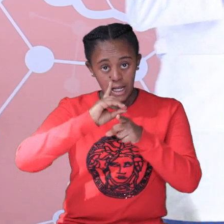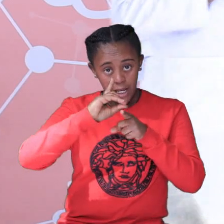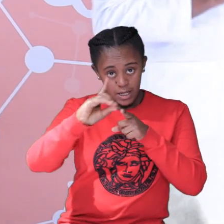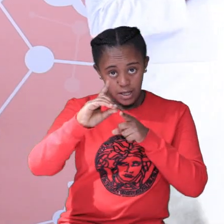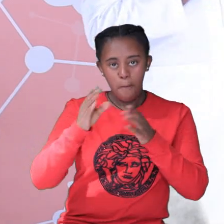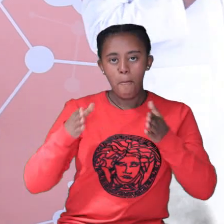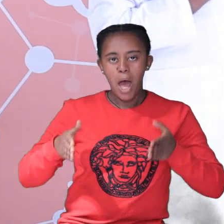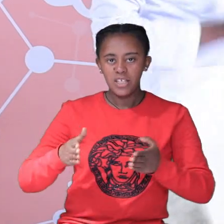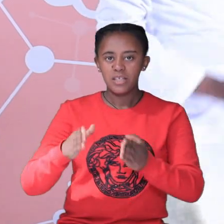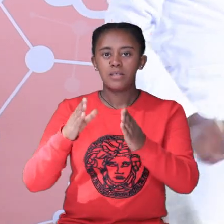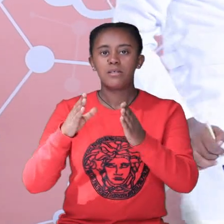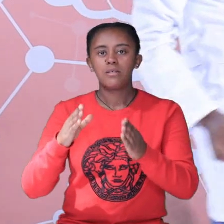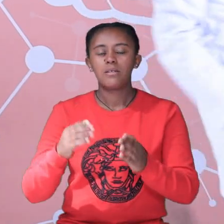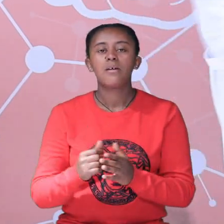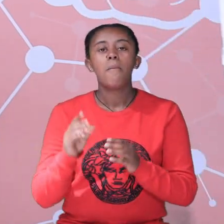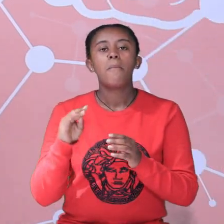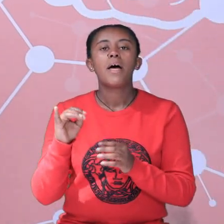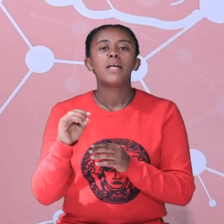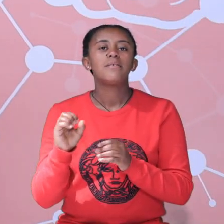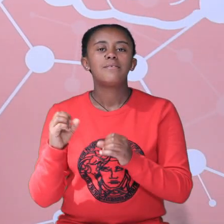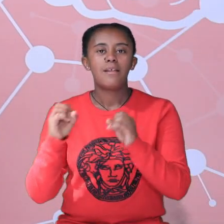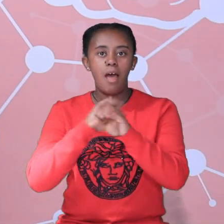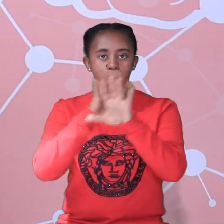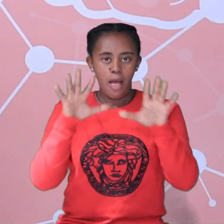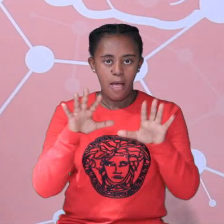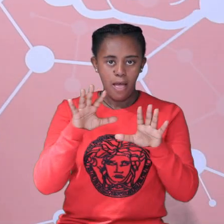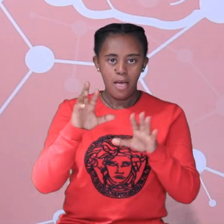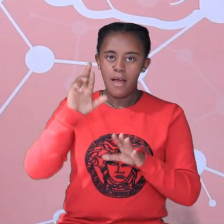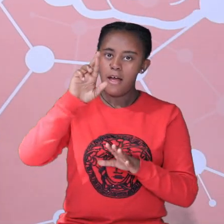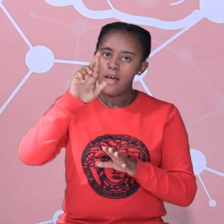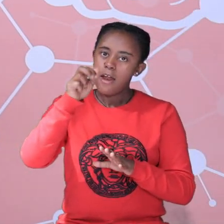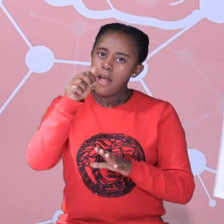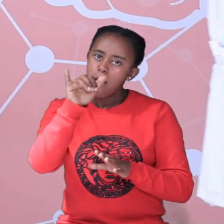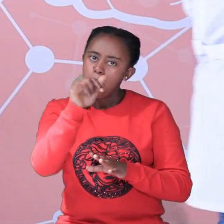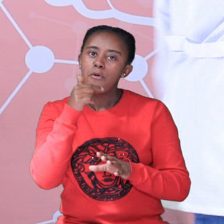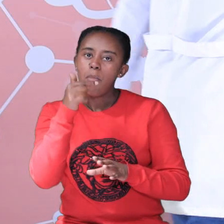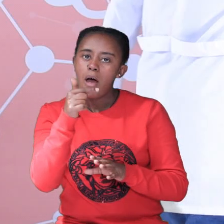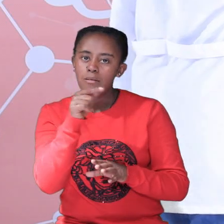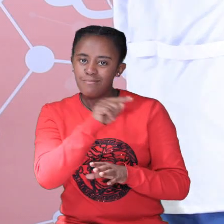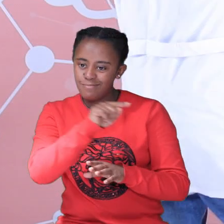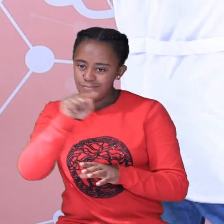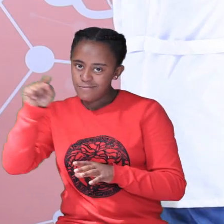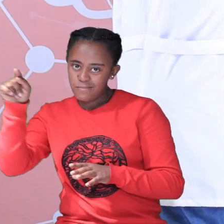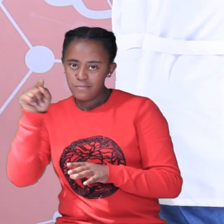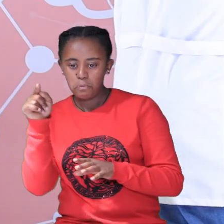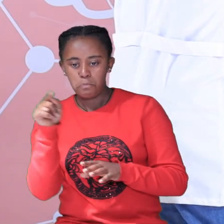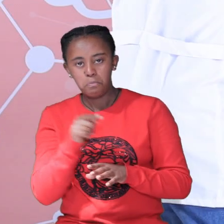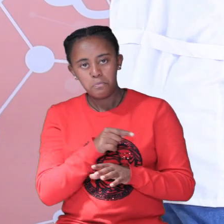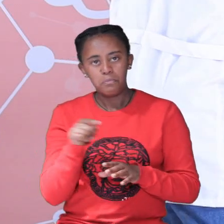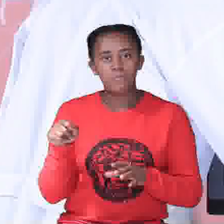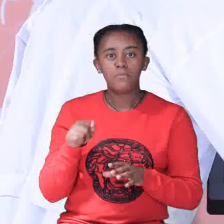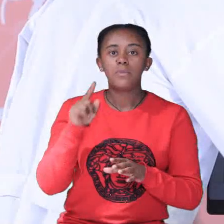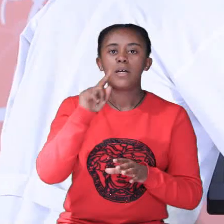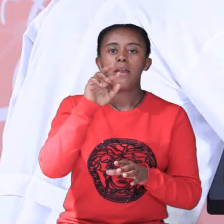of the path followed by the light is called a ray. This is a ray